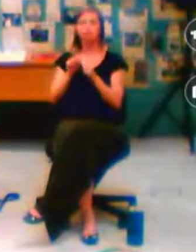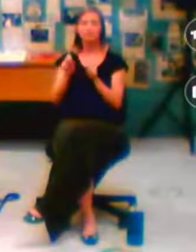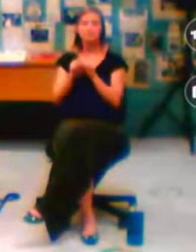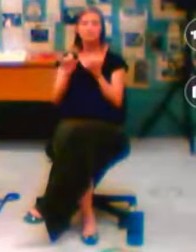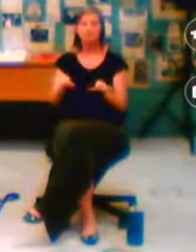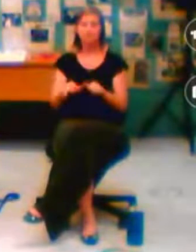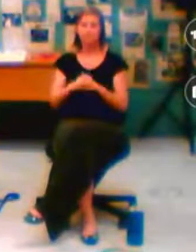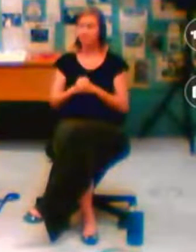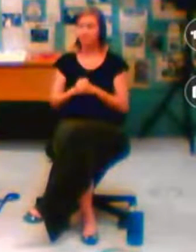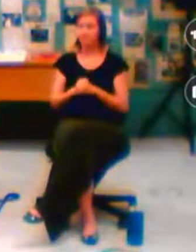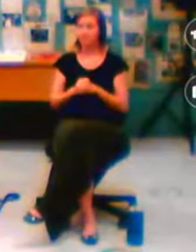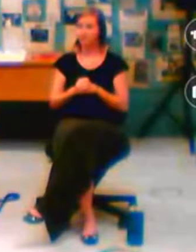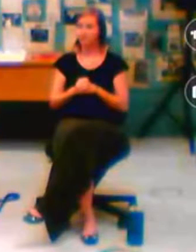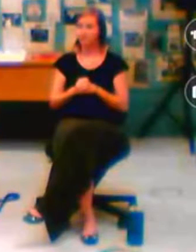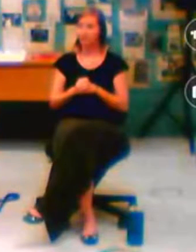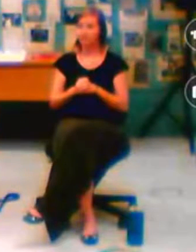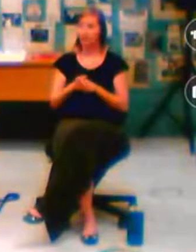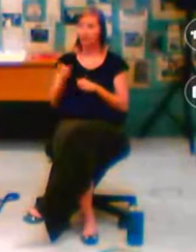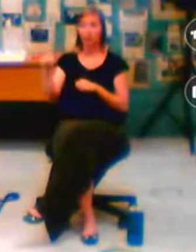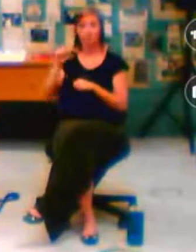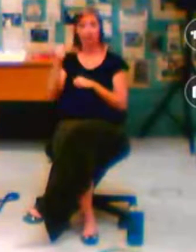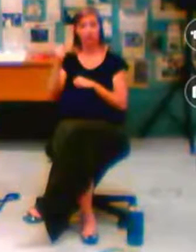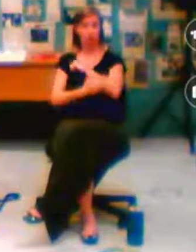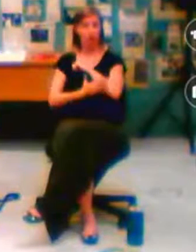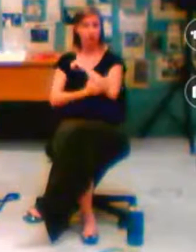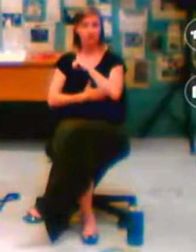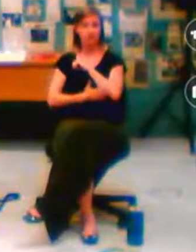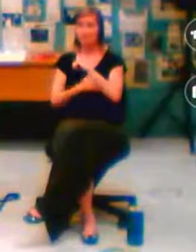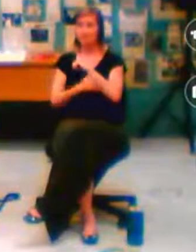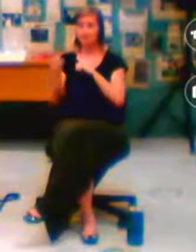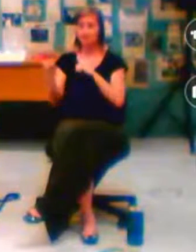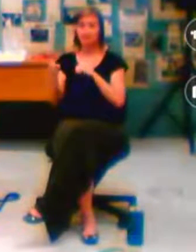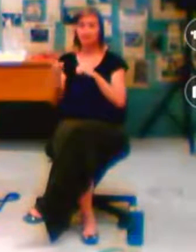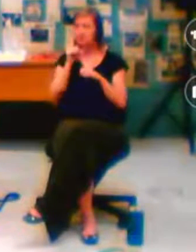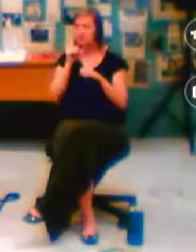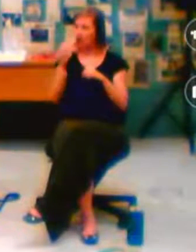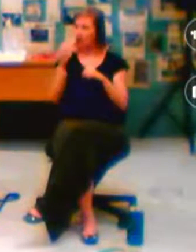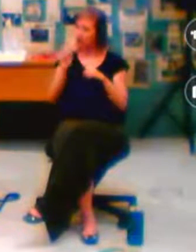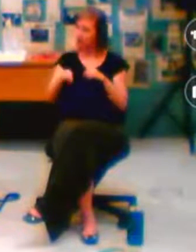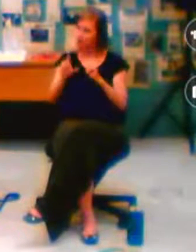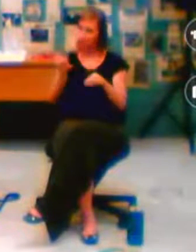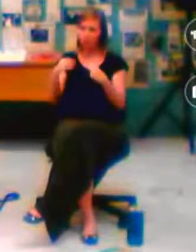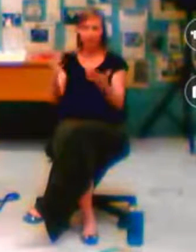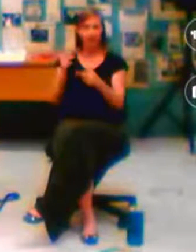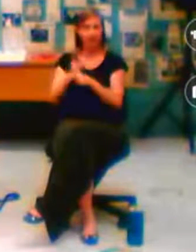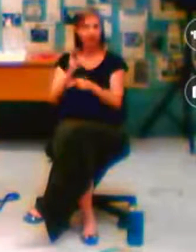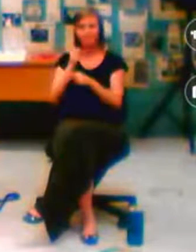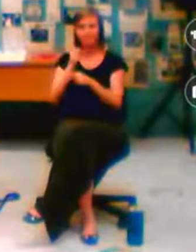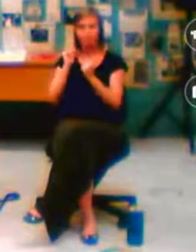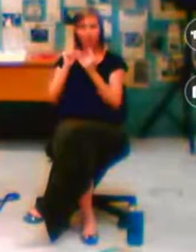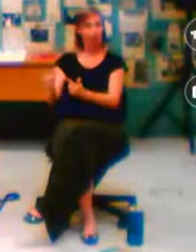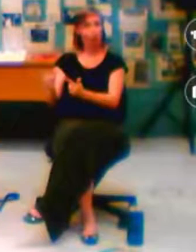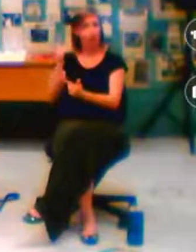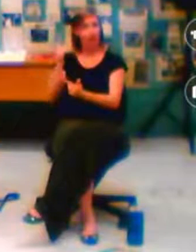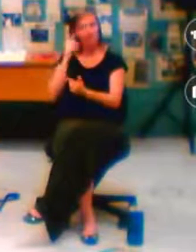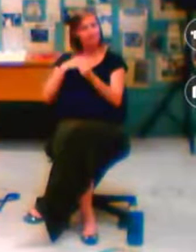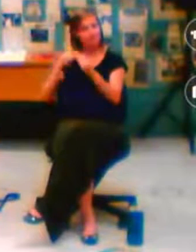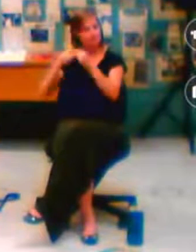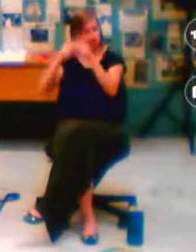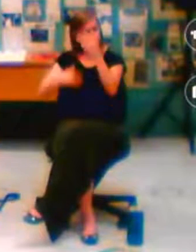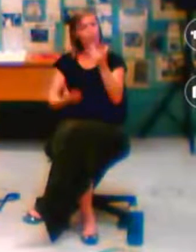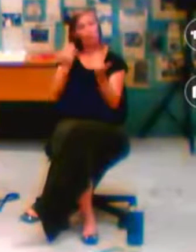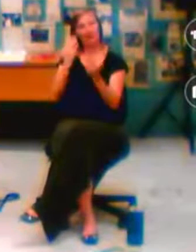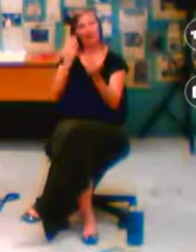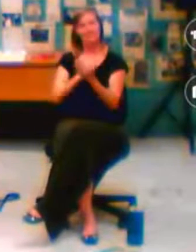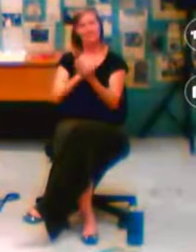these systems try to please the median voter. They have much less innovation. You can call that fear. I call it simple observation of